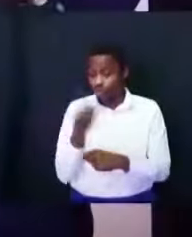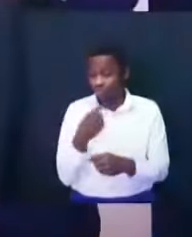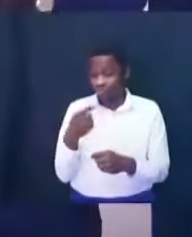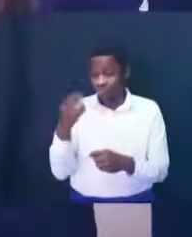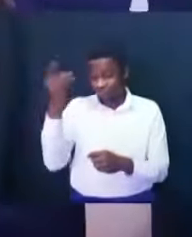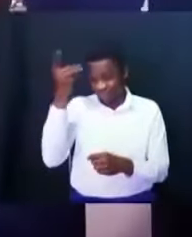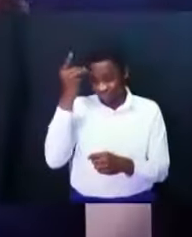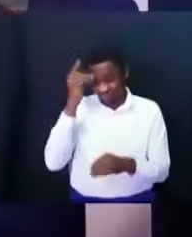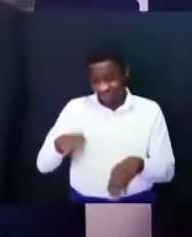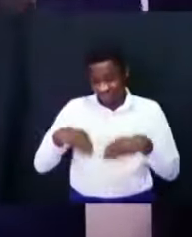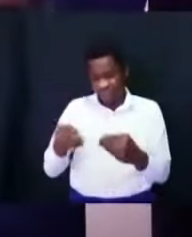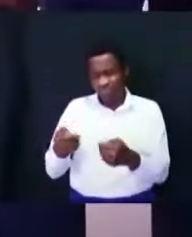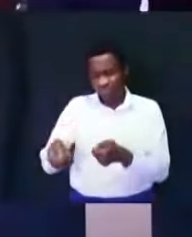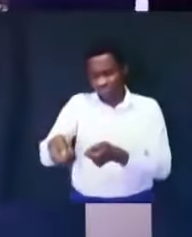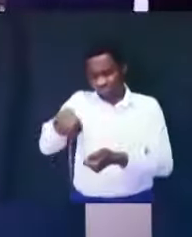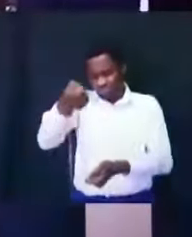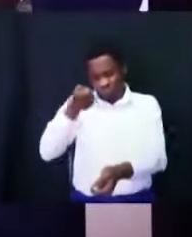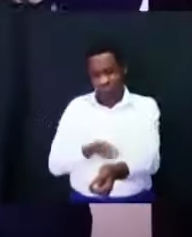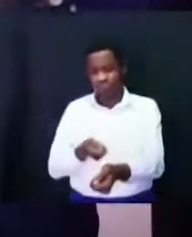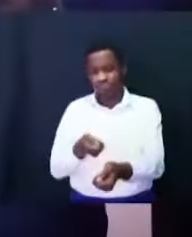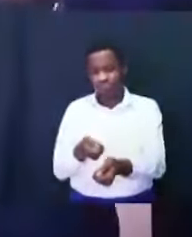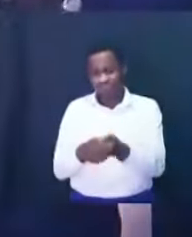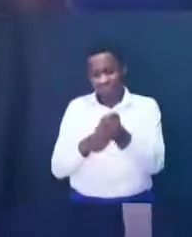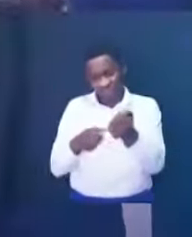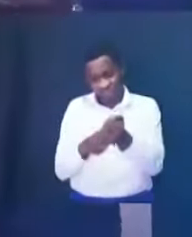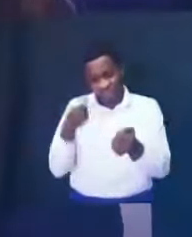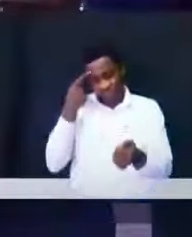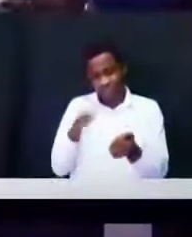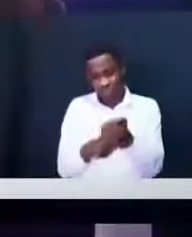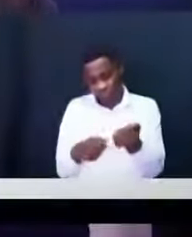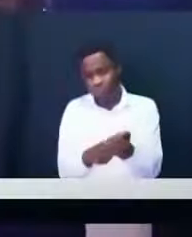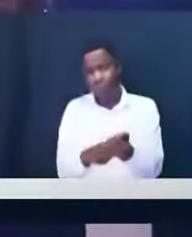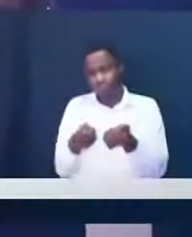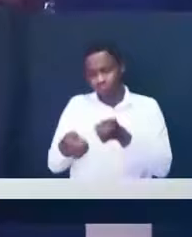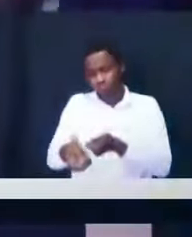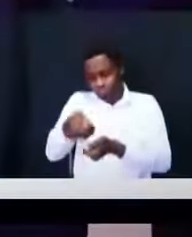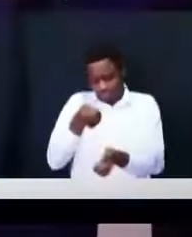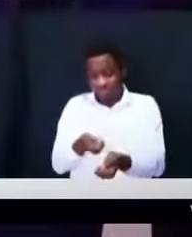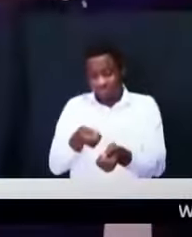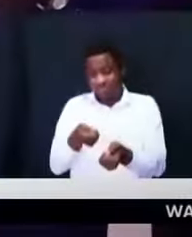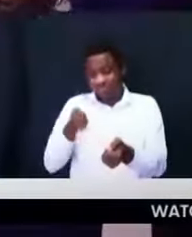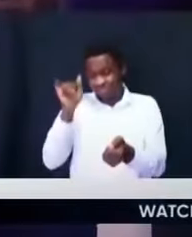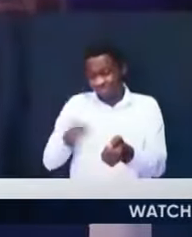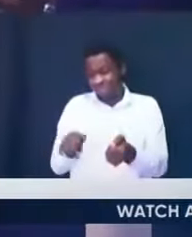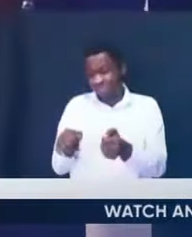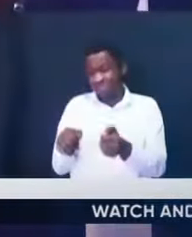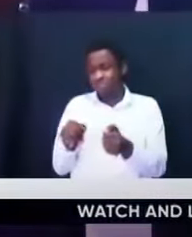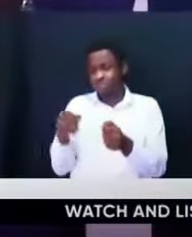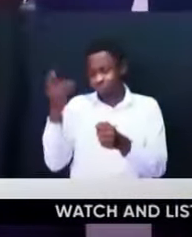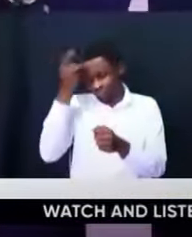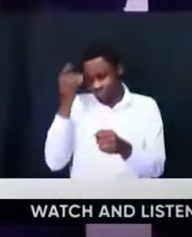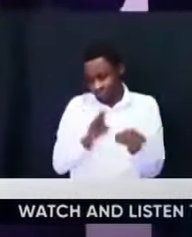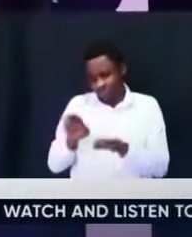from you skin for skin that is how he trats